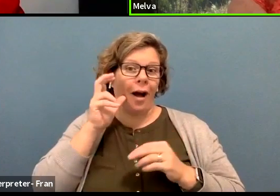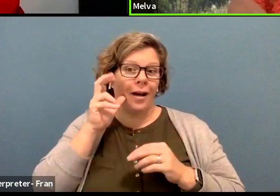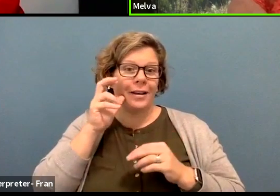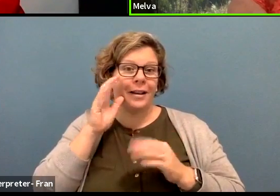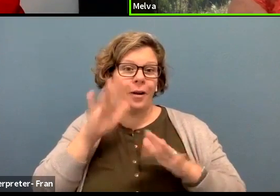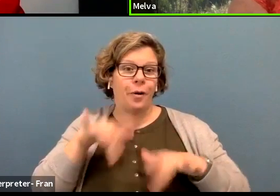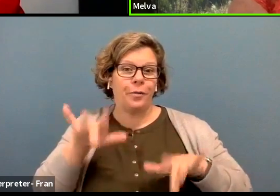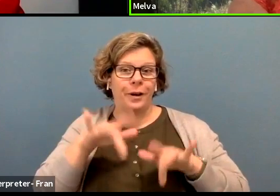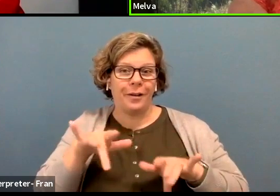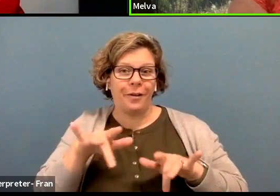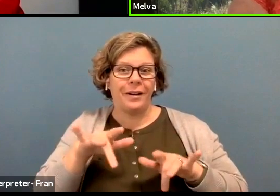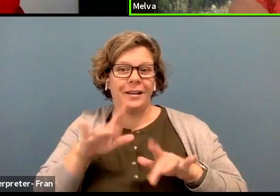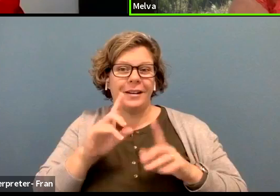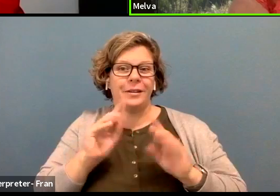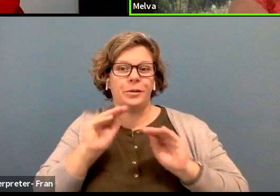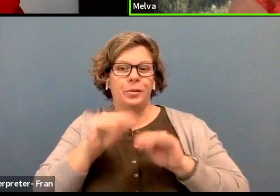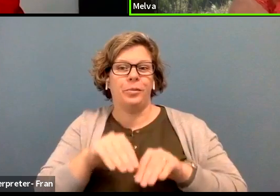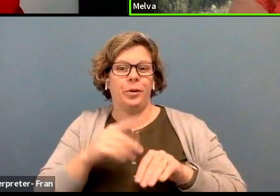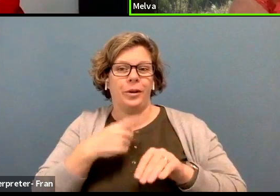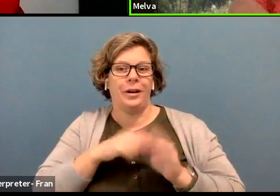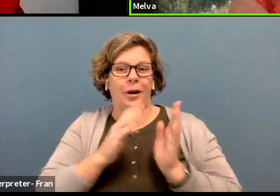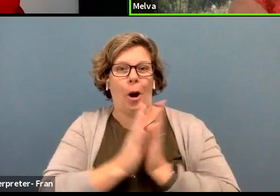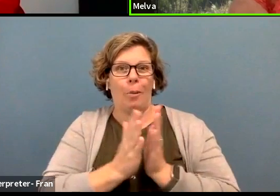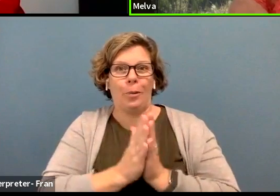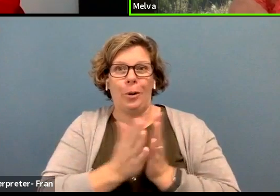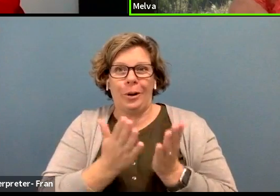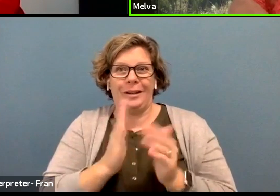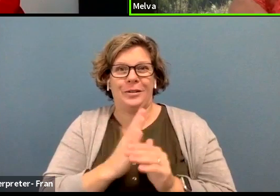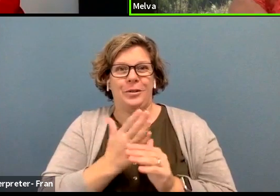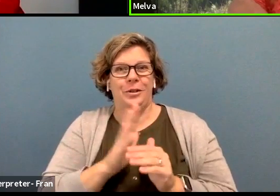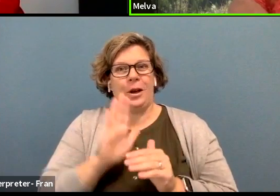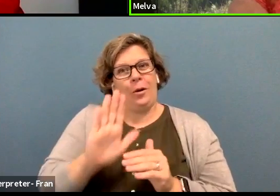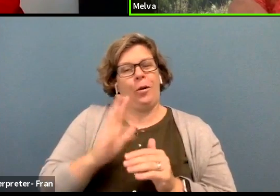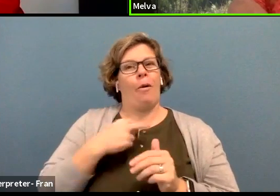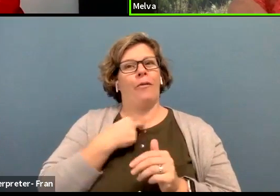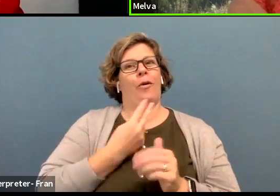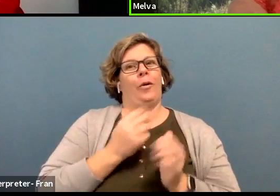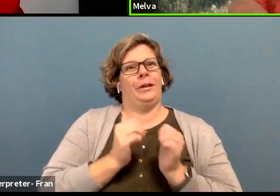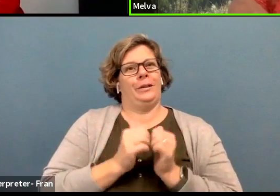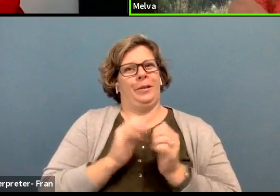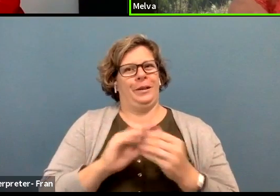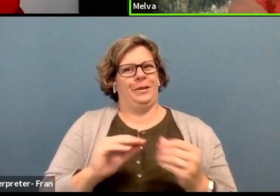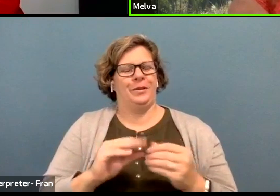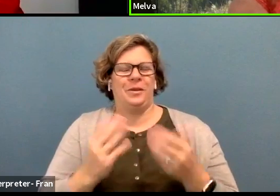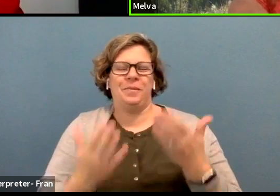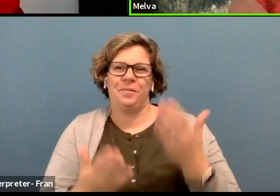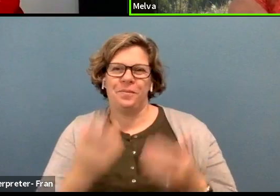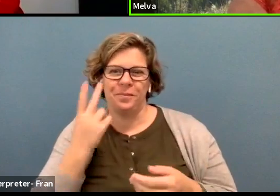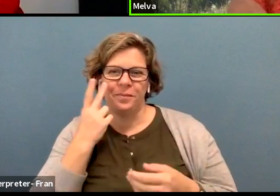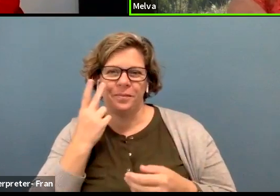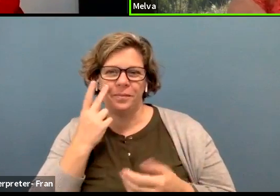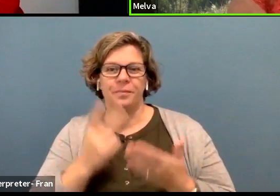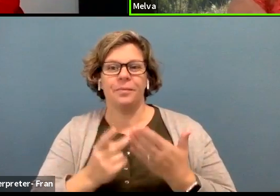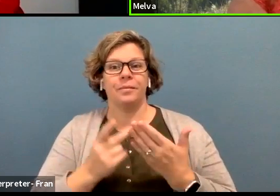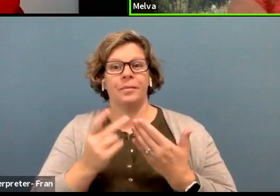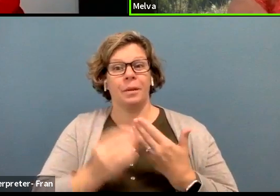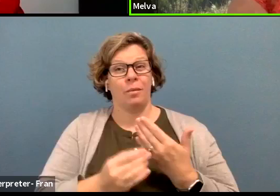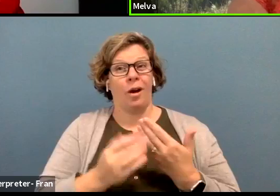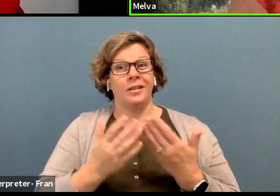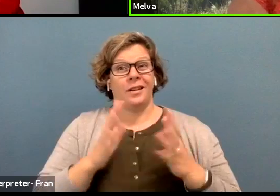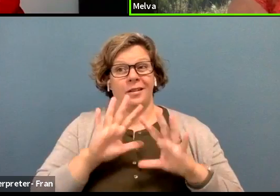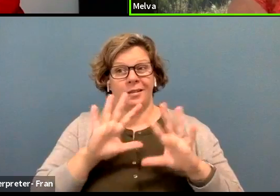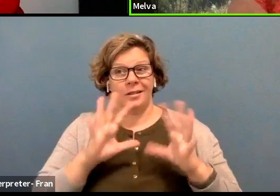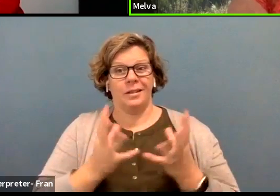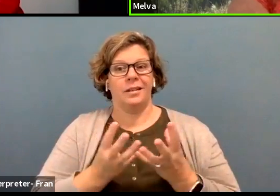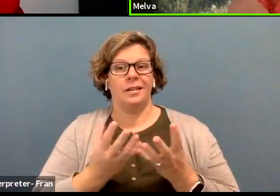recordings to put in our book and go from there. So this project is